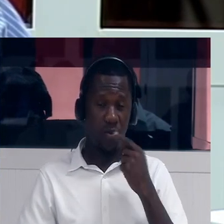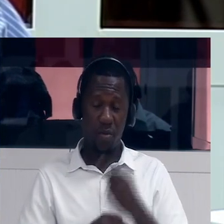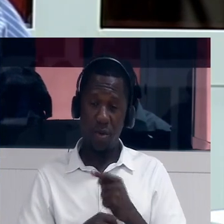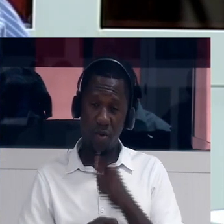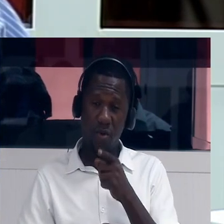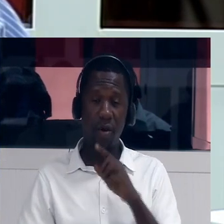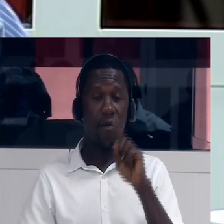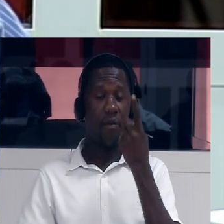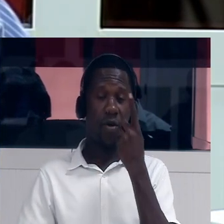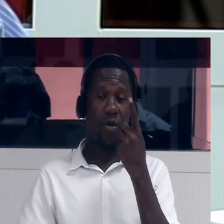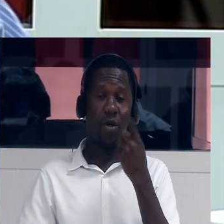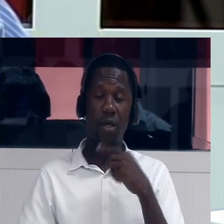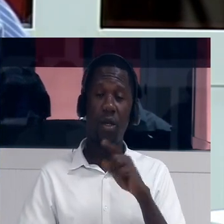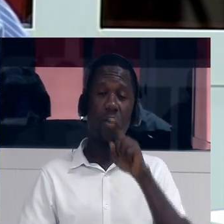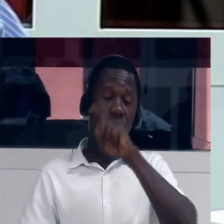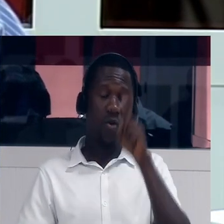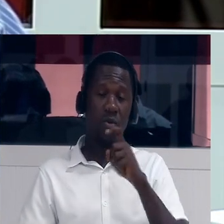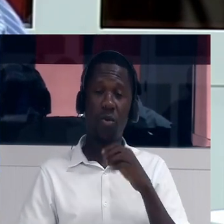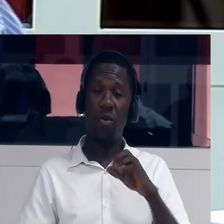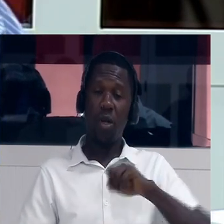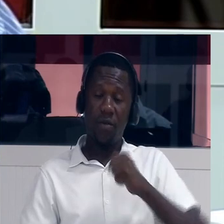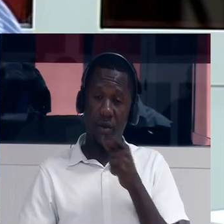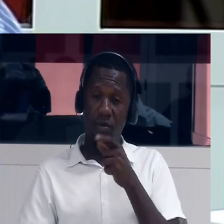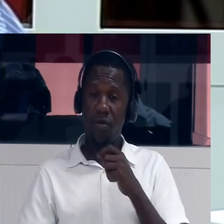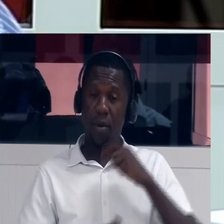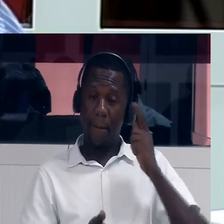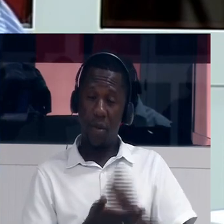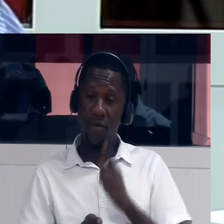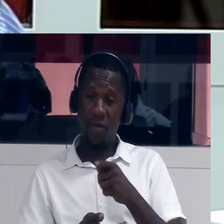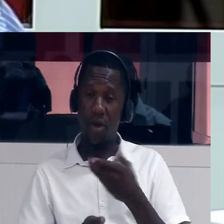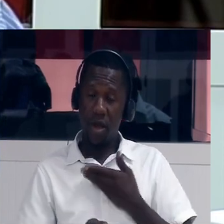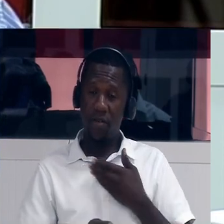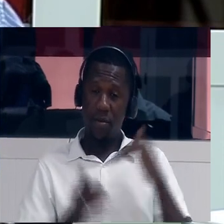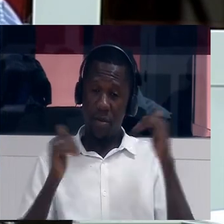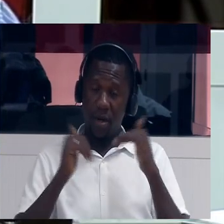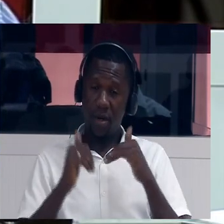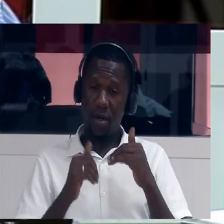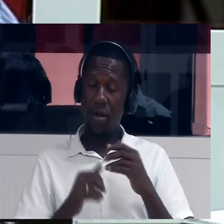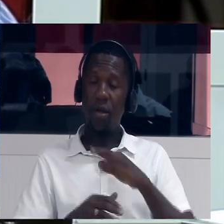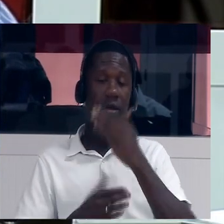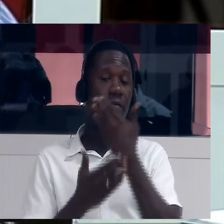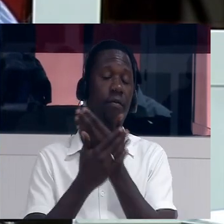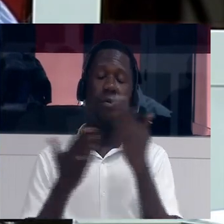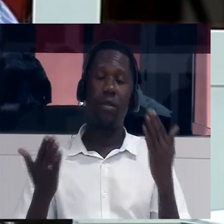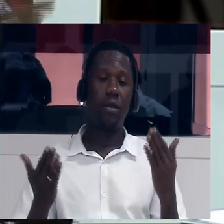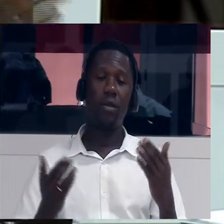that this question of refusing you permits to hold your meetings has come to an end. Anytime you want to hold your